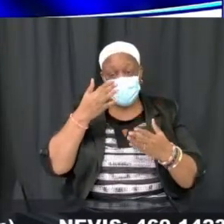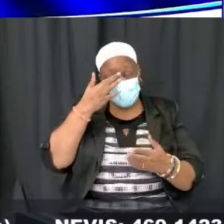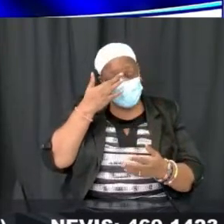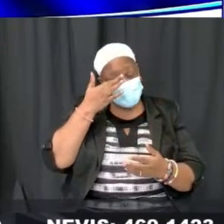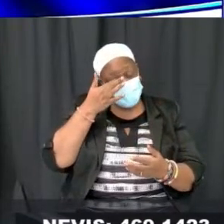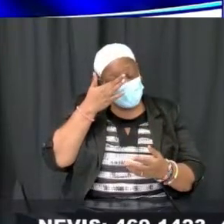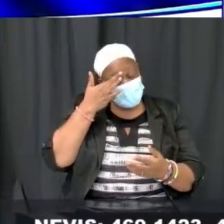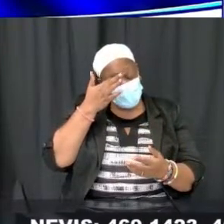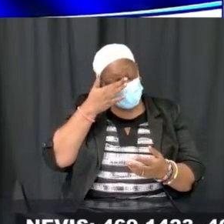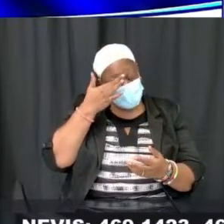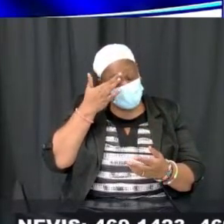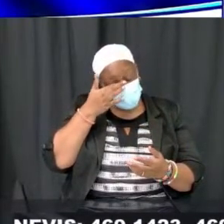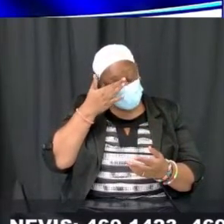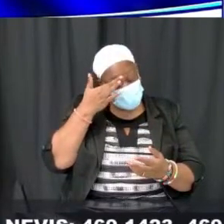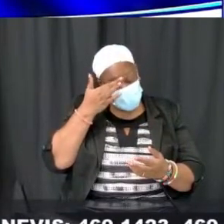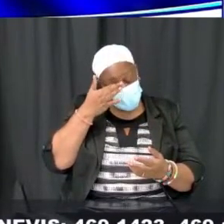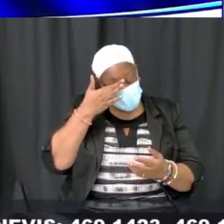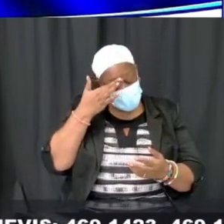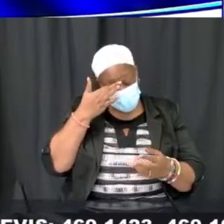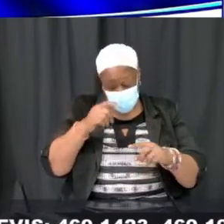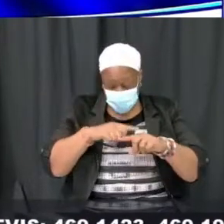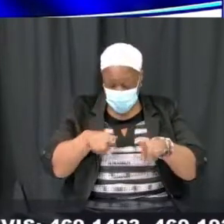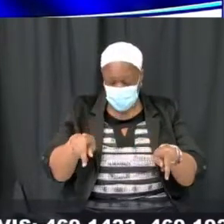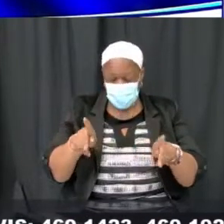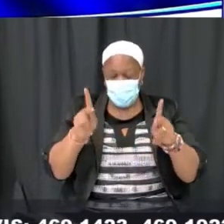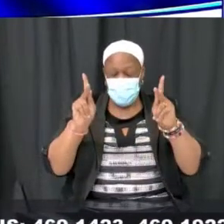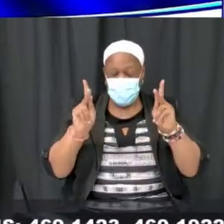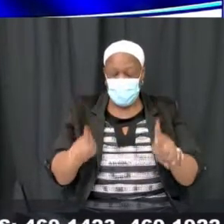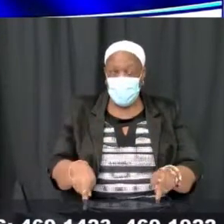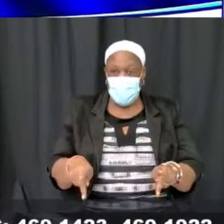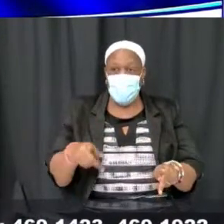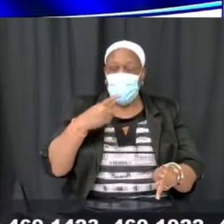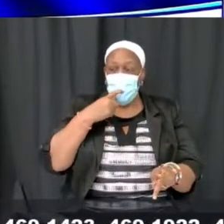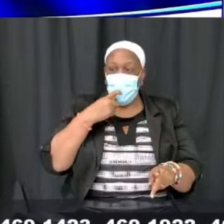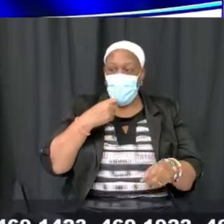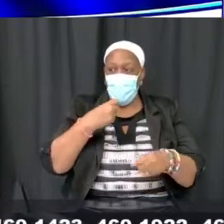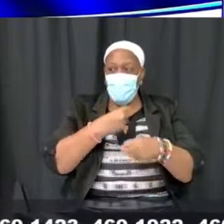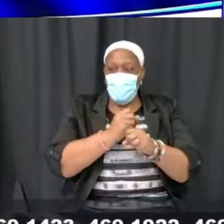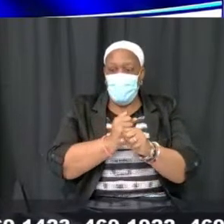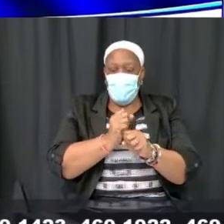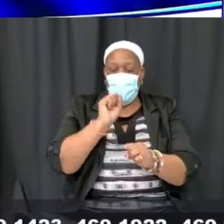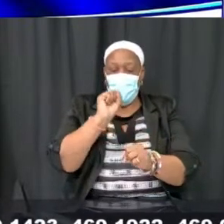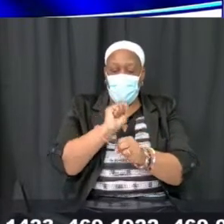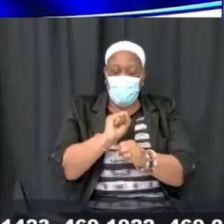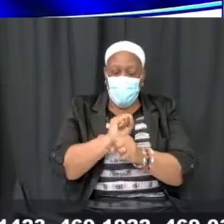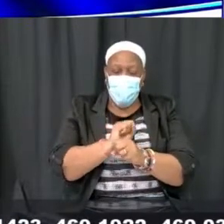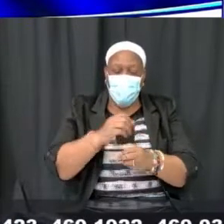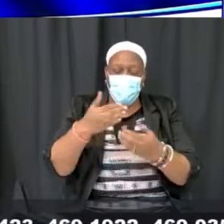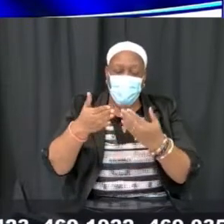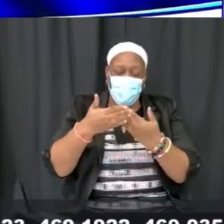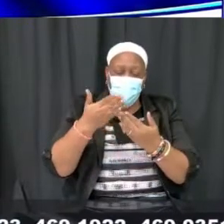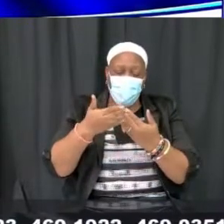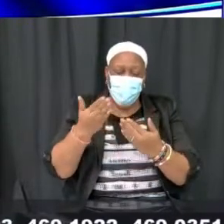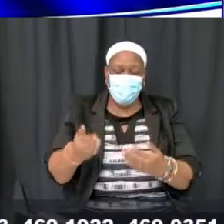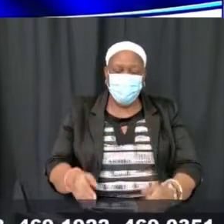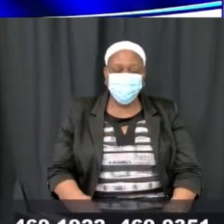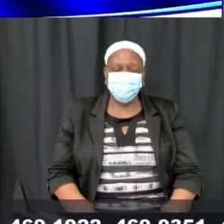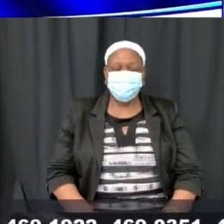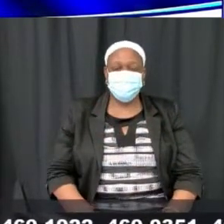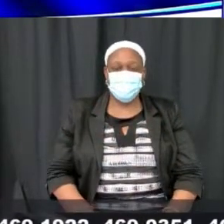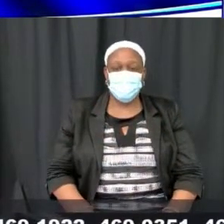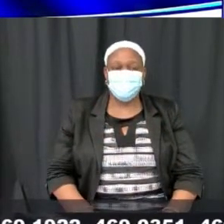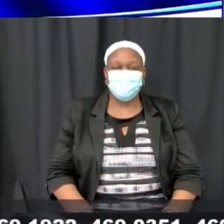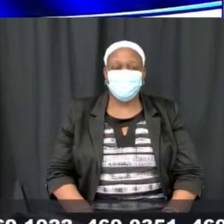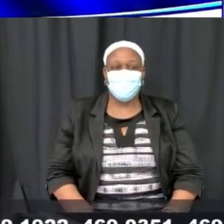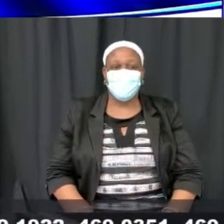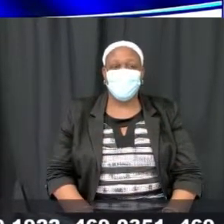who have made our work a little easier. The hotels who have made a significant sacrifice to keep